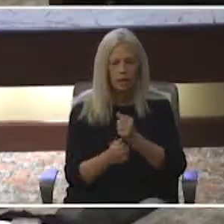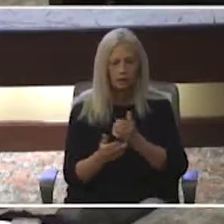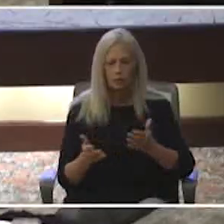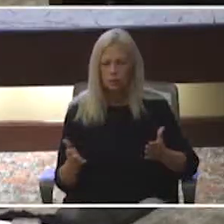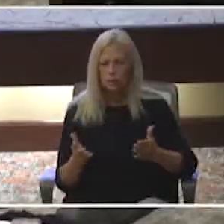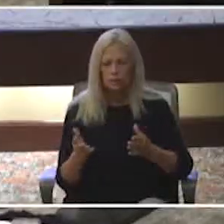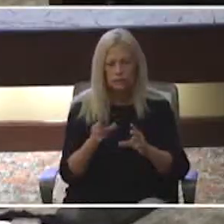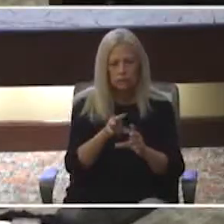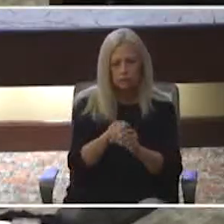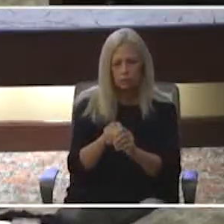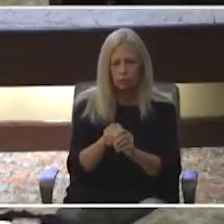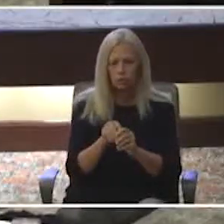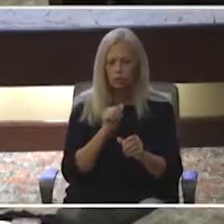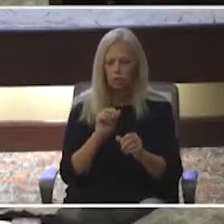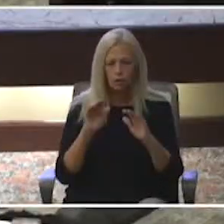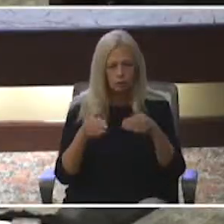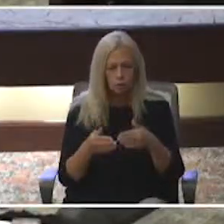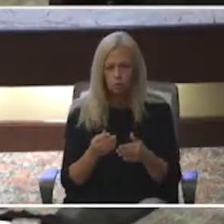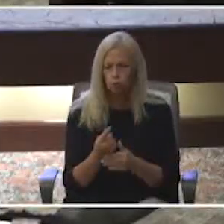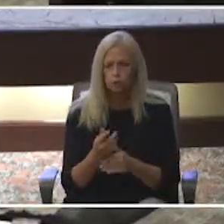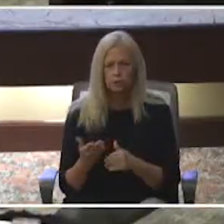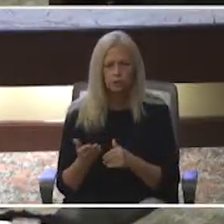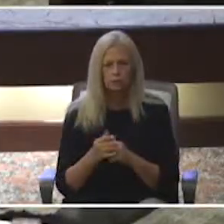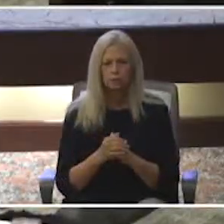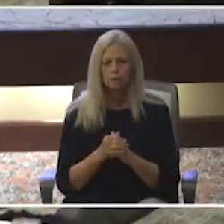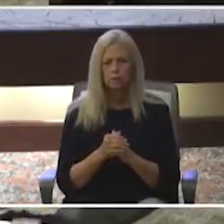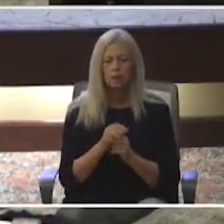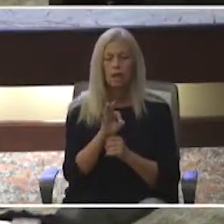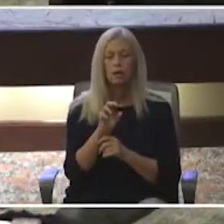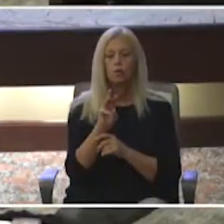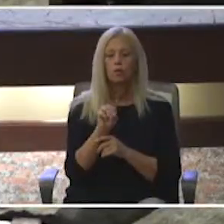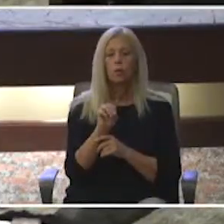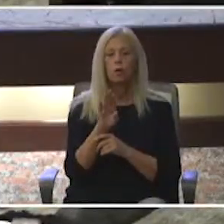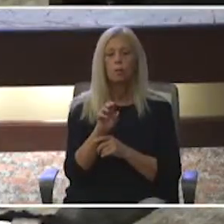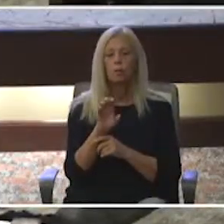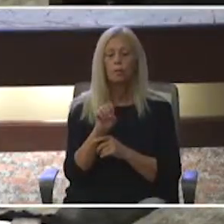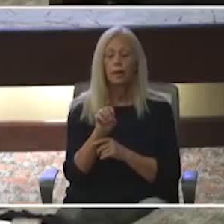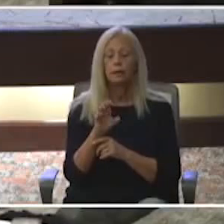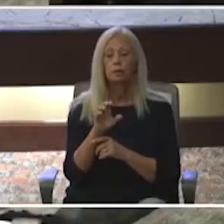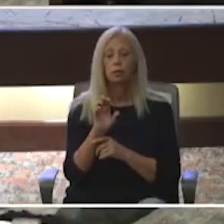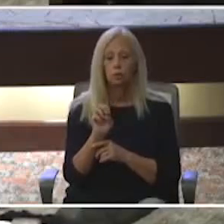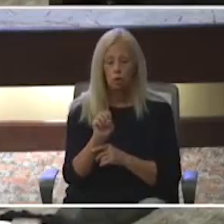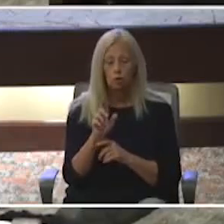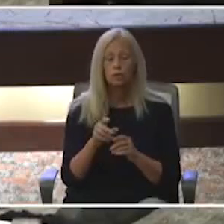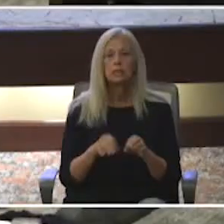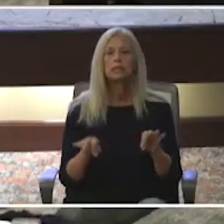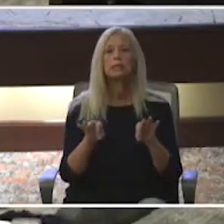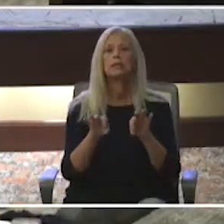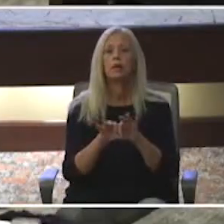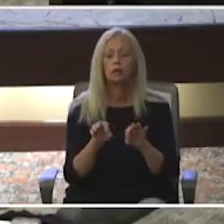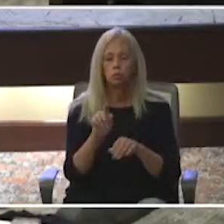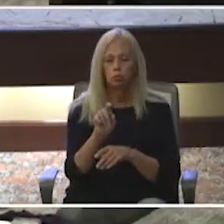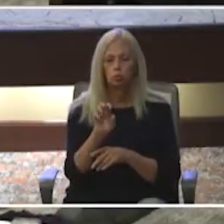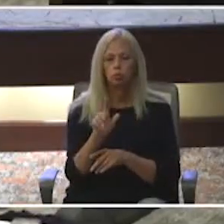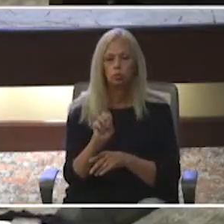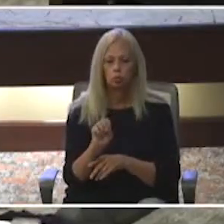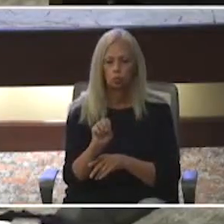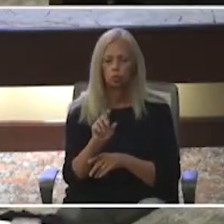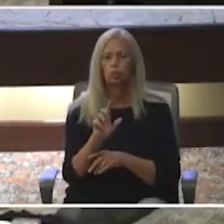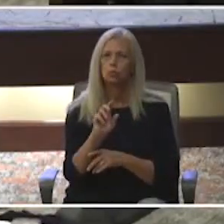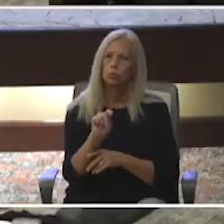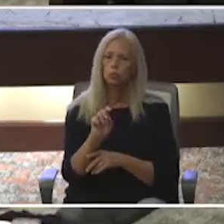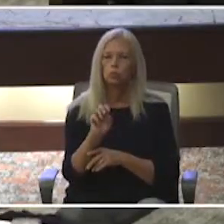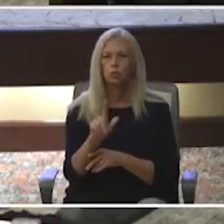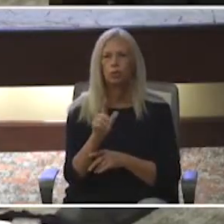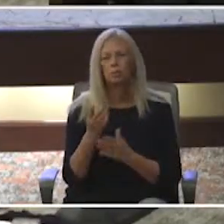just focusing on one thing. So form-based codes have been a valuable tool in the planning communities. Probably, I think they kicked off more